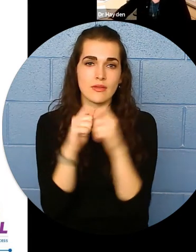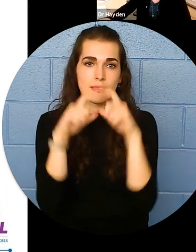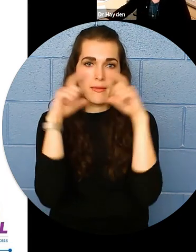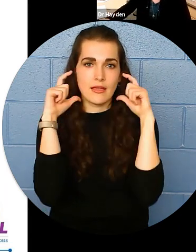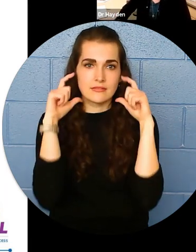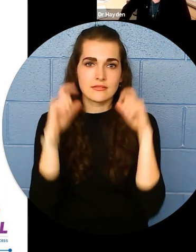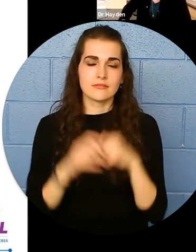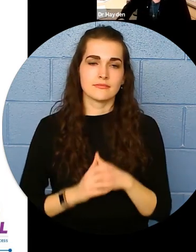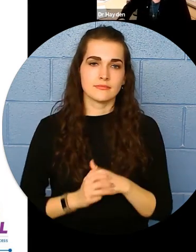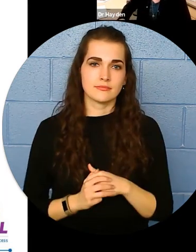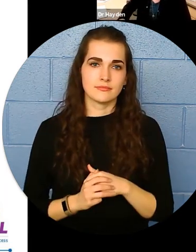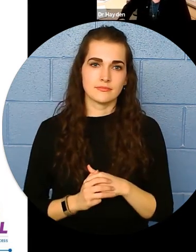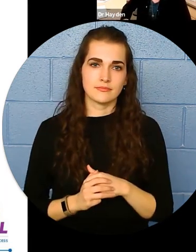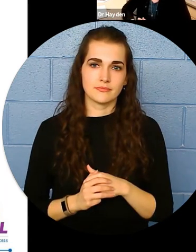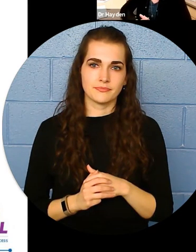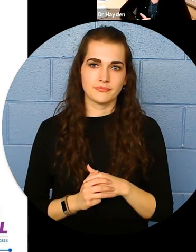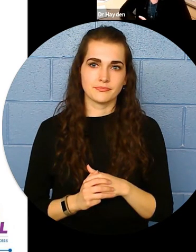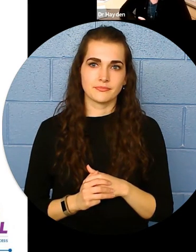one.